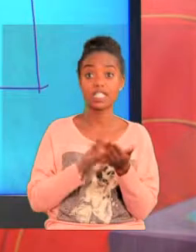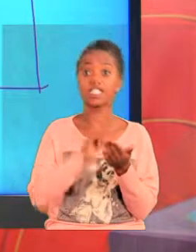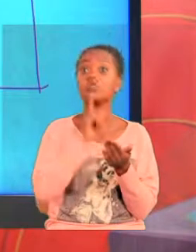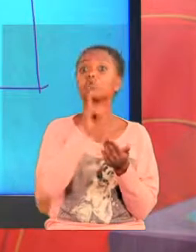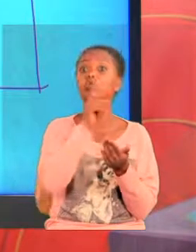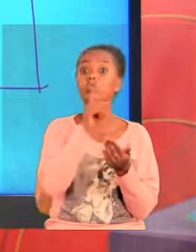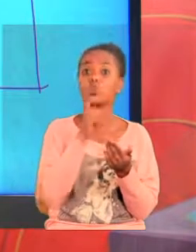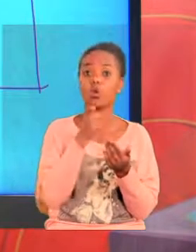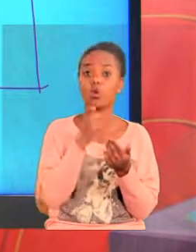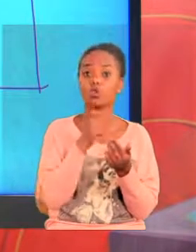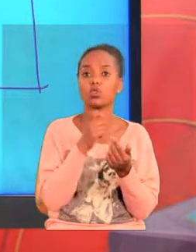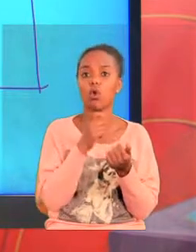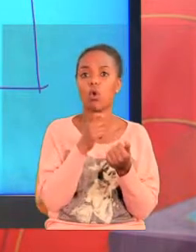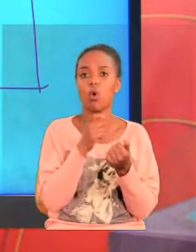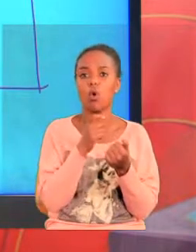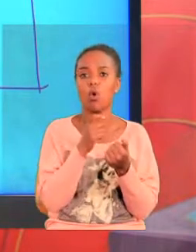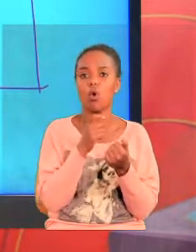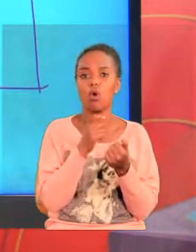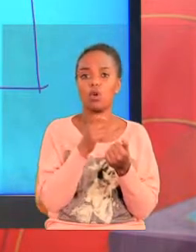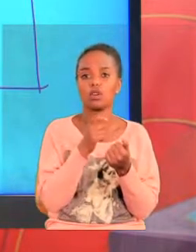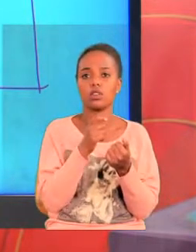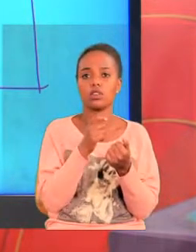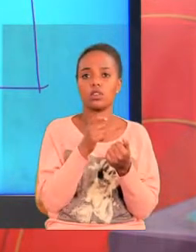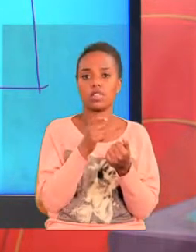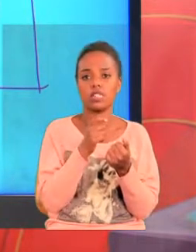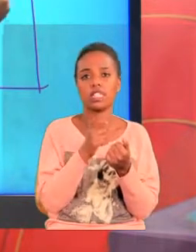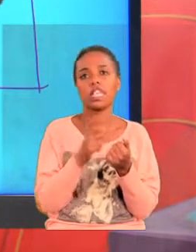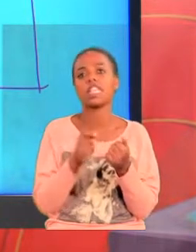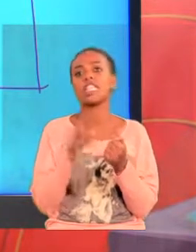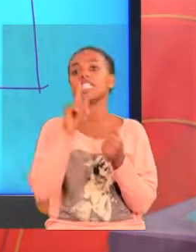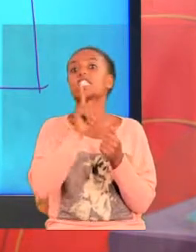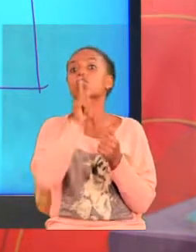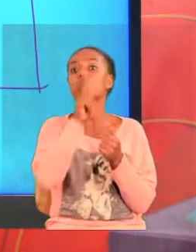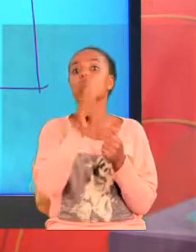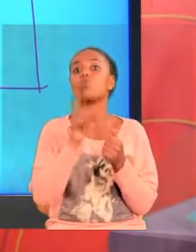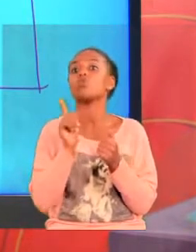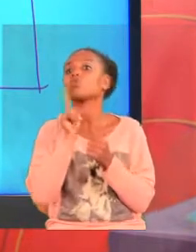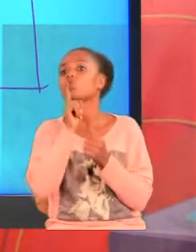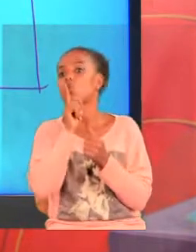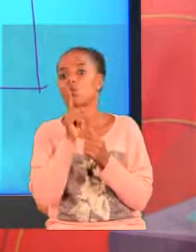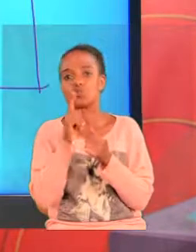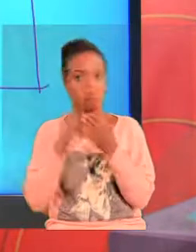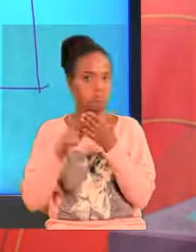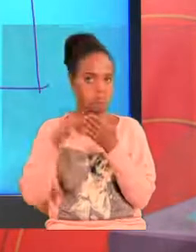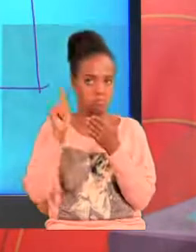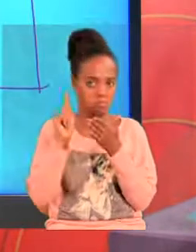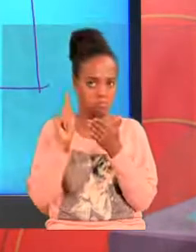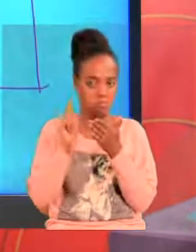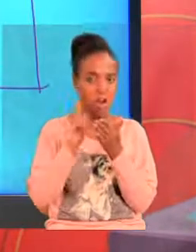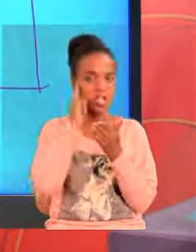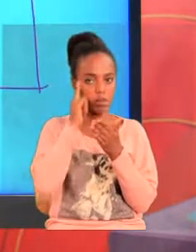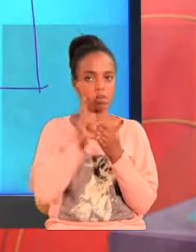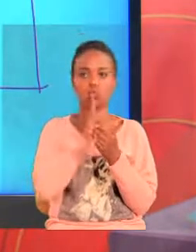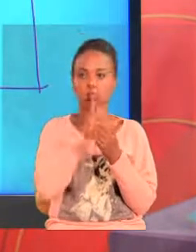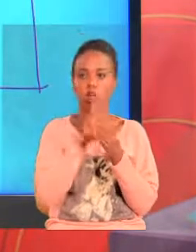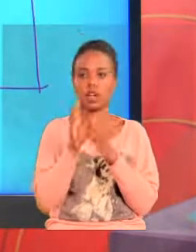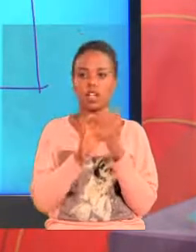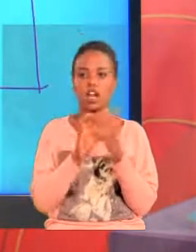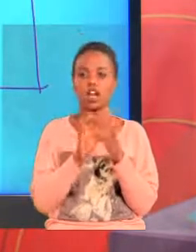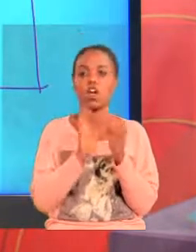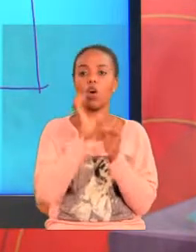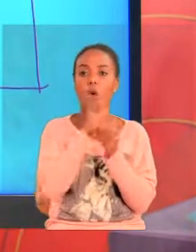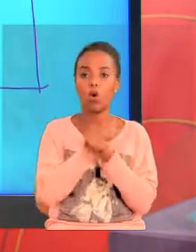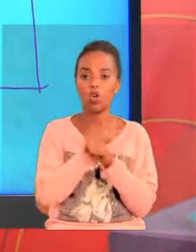P is true and P implies Q is true. This is the first row. And the conclusion is this